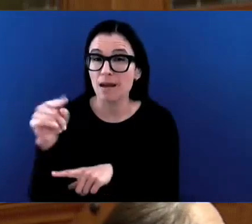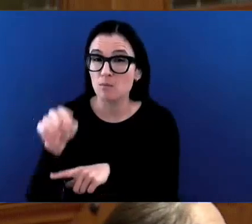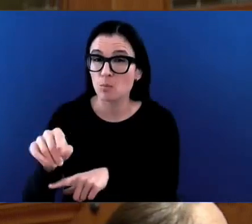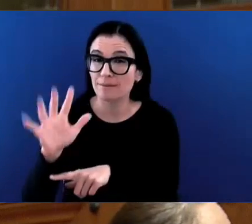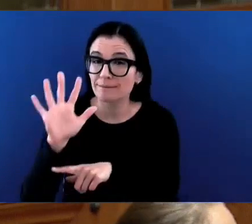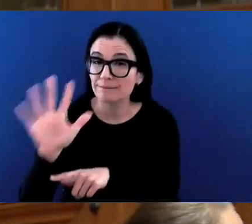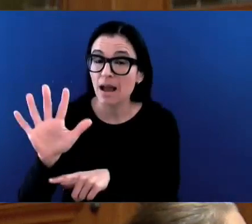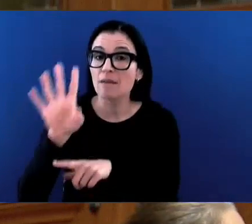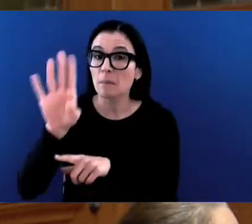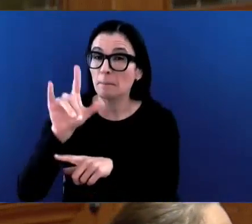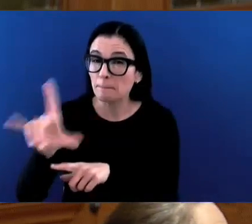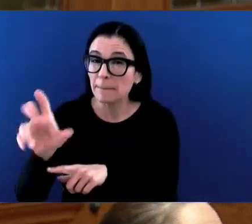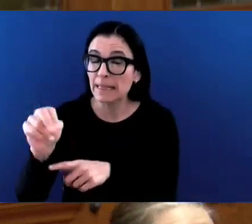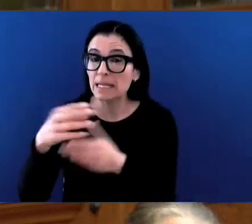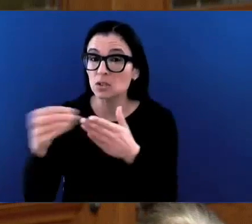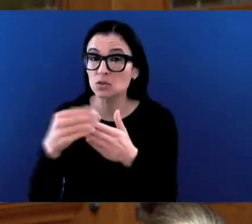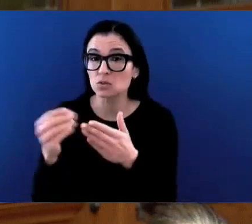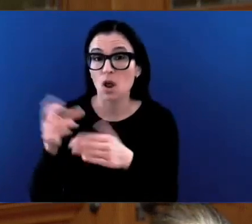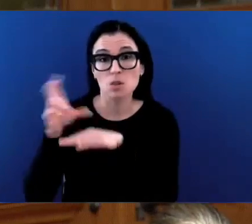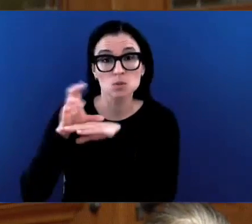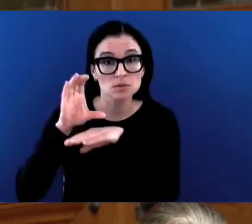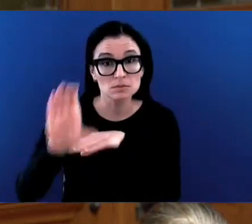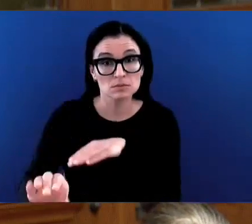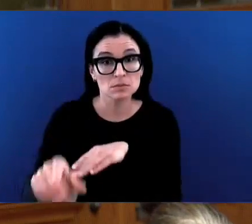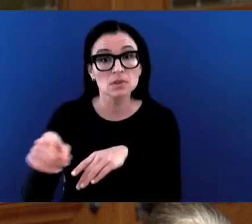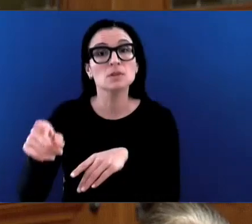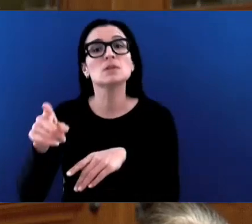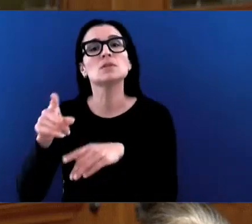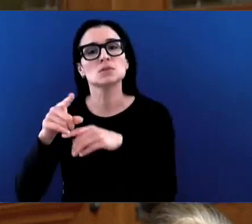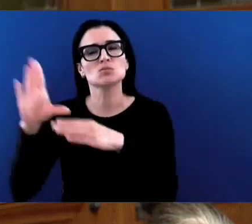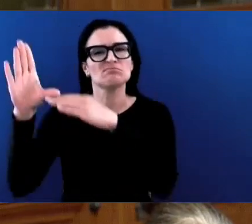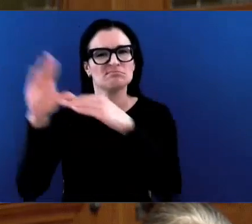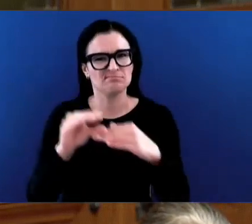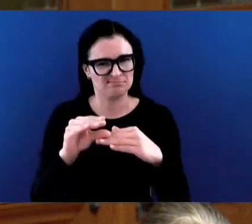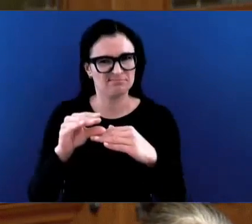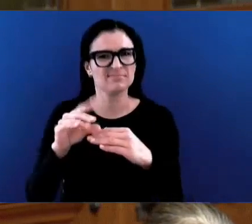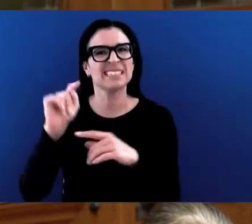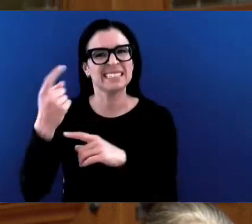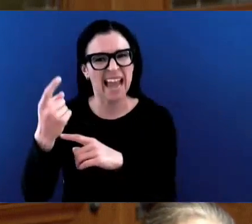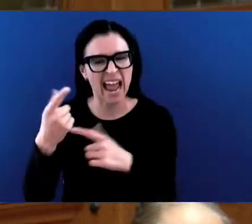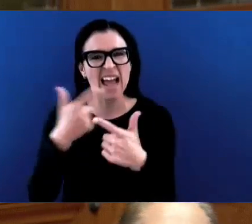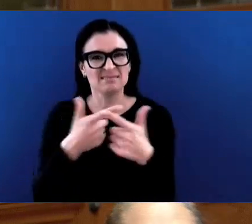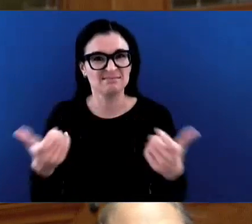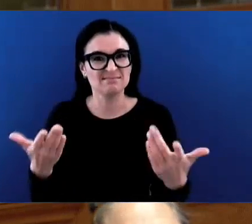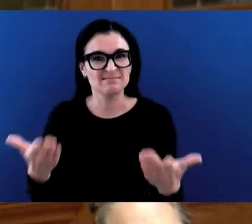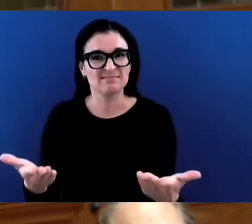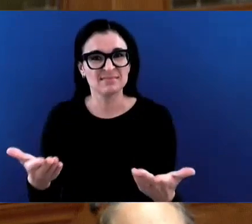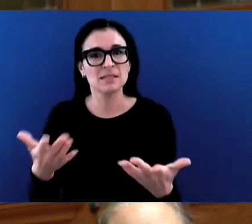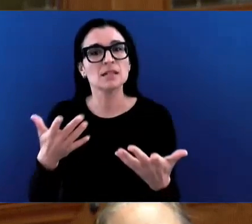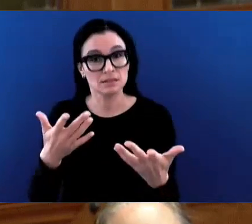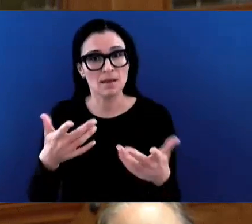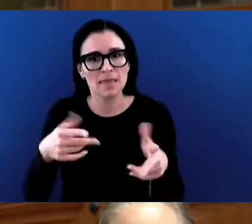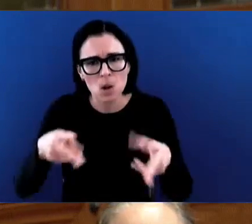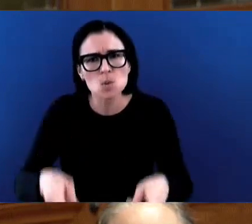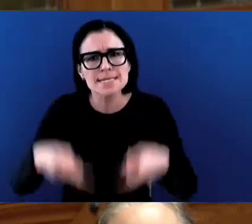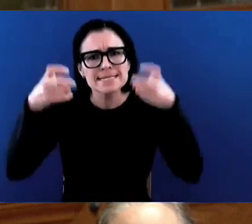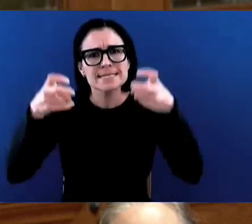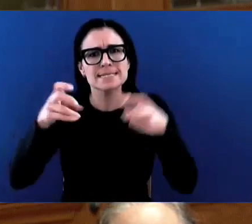and tax breaks. And now we're extracting more and more methane gas, which is 80 times worse than CO2 for climate